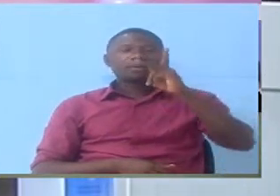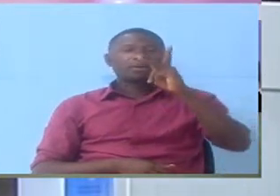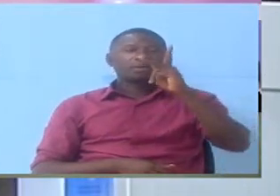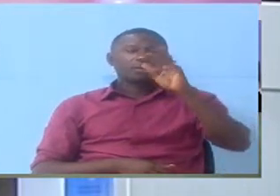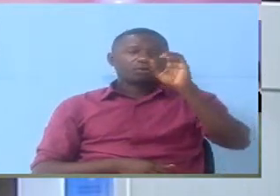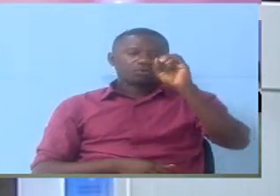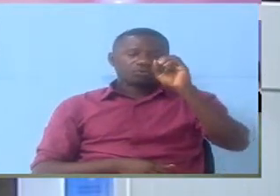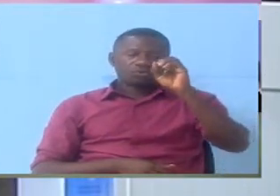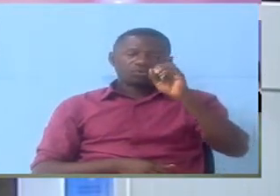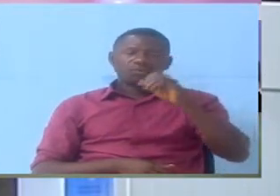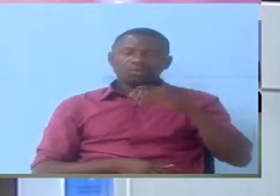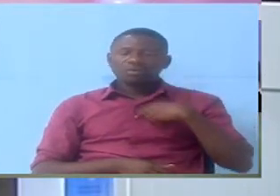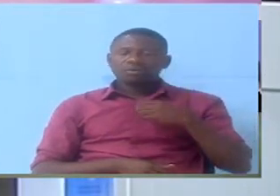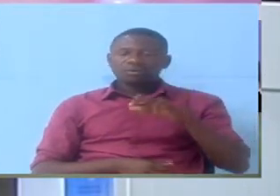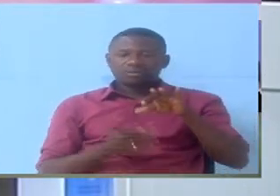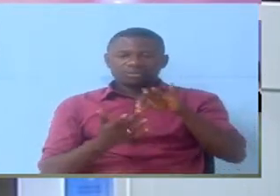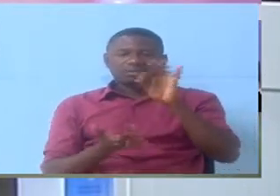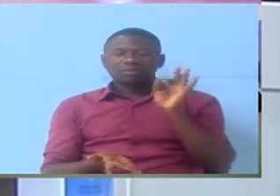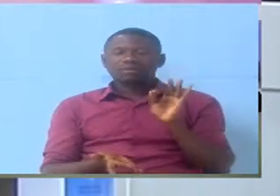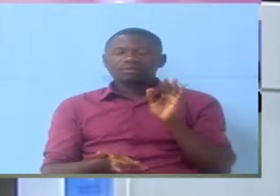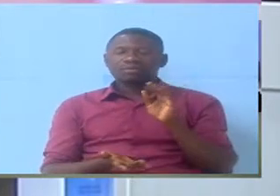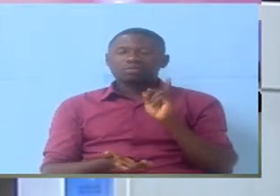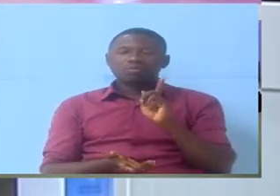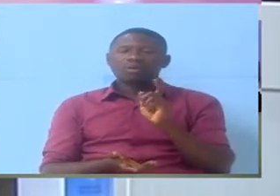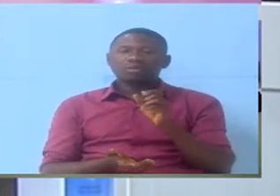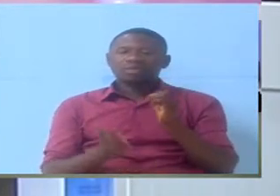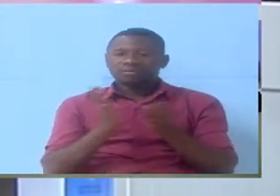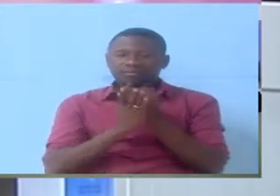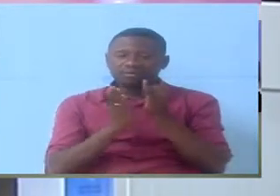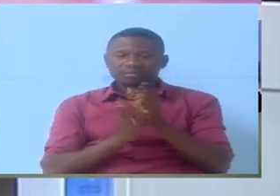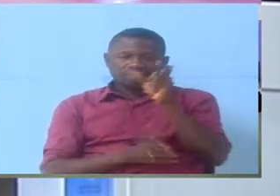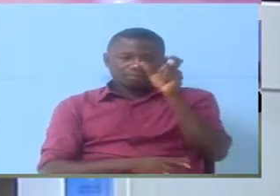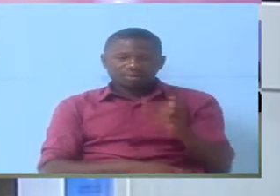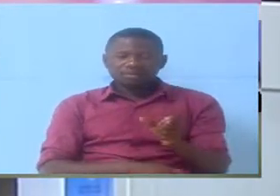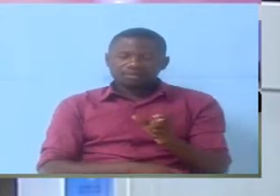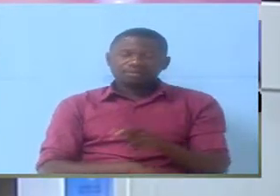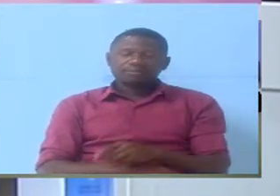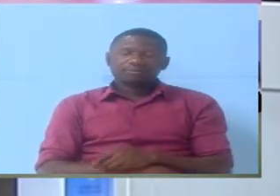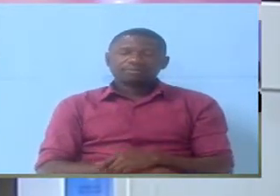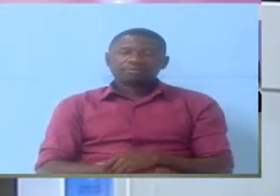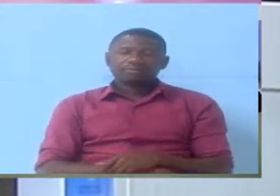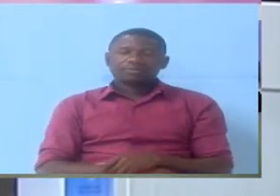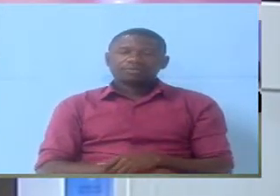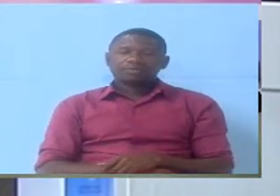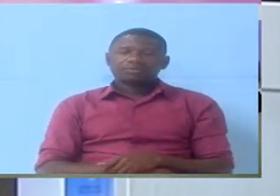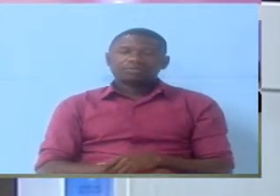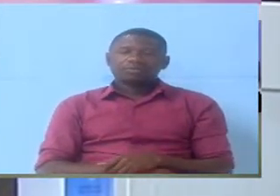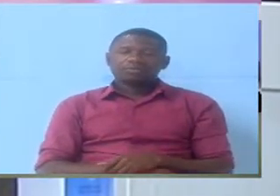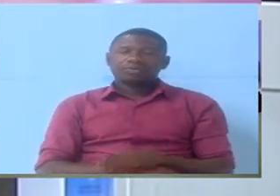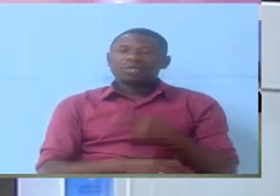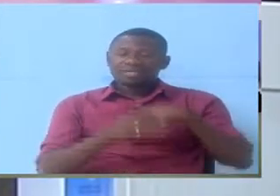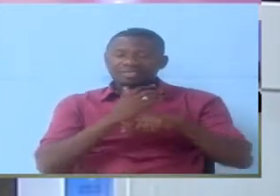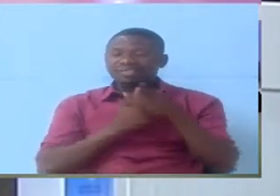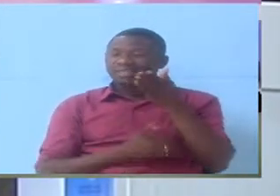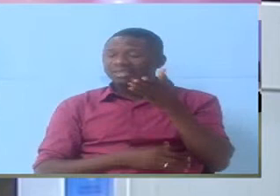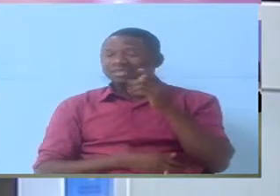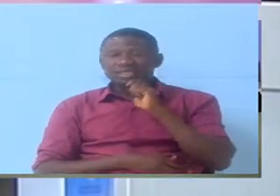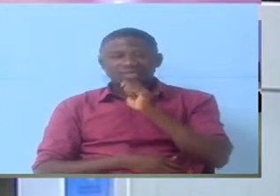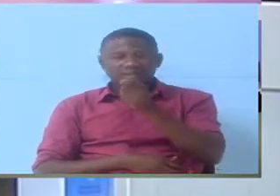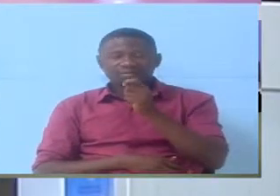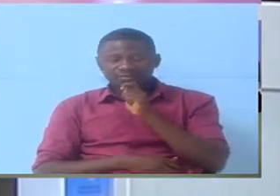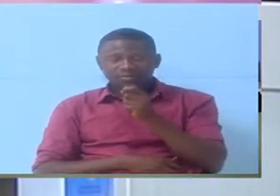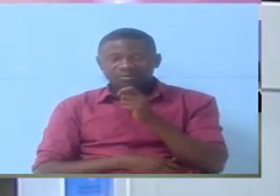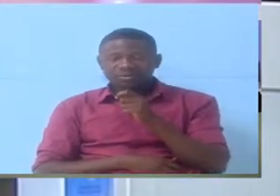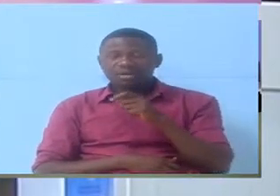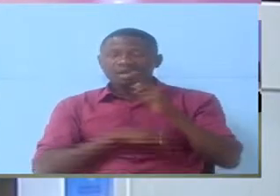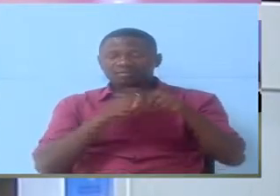the investigators. Yen tombo kontebe kisikisirlalu mukisikisirlalu kono kilineti. So during the interview, to kacha wuche okono. At the